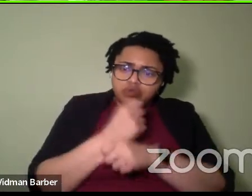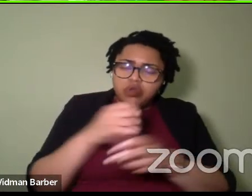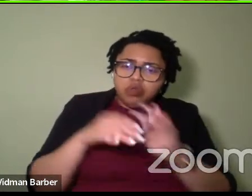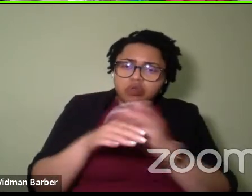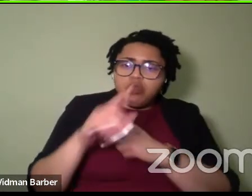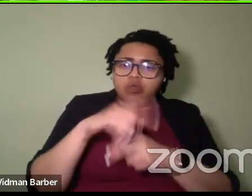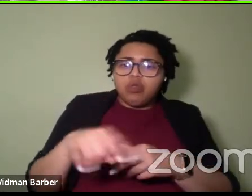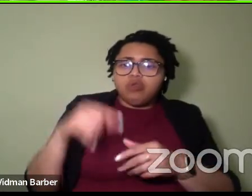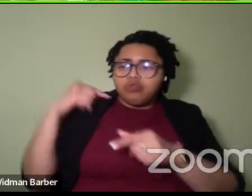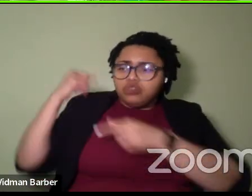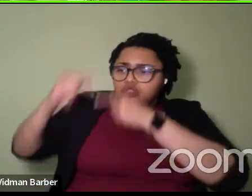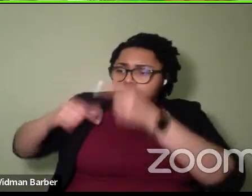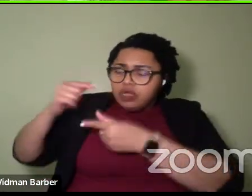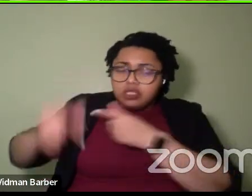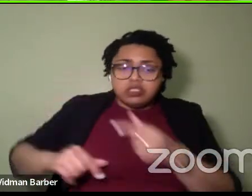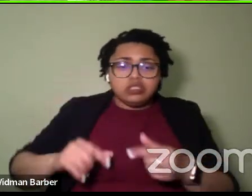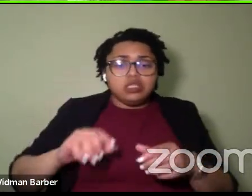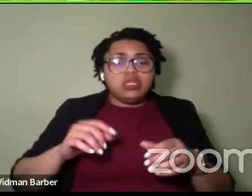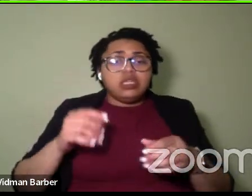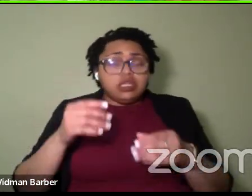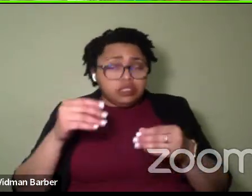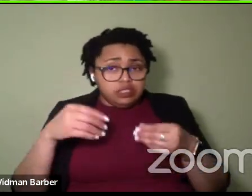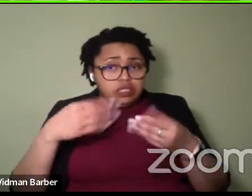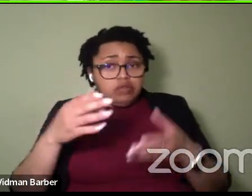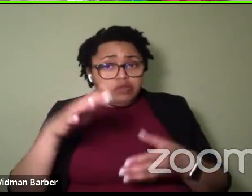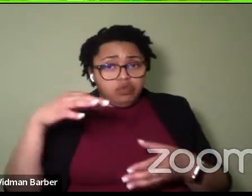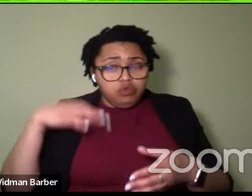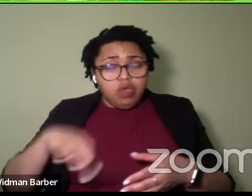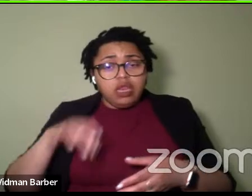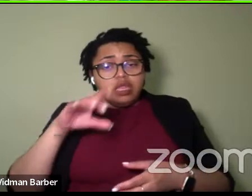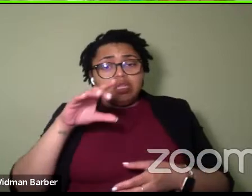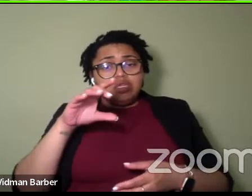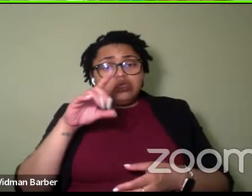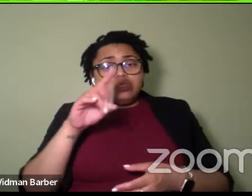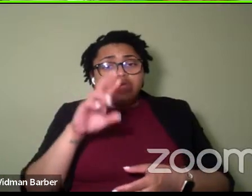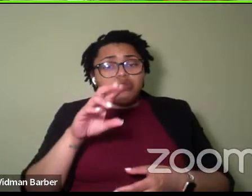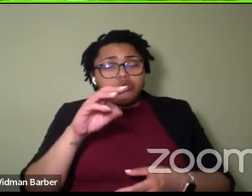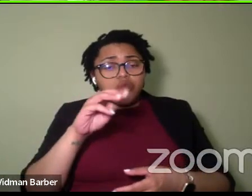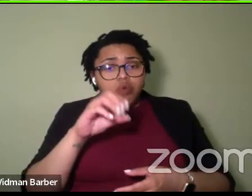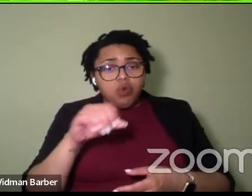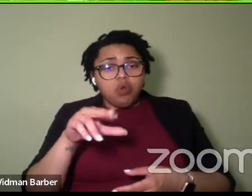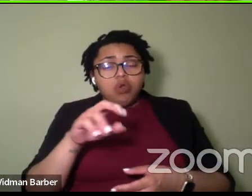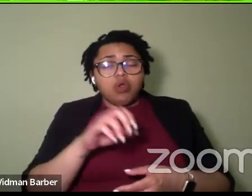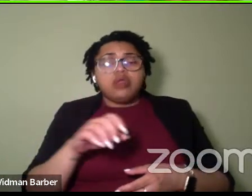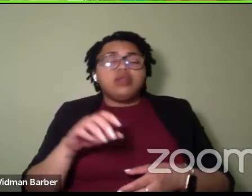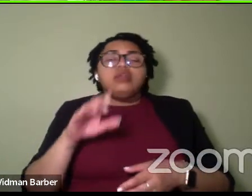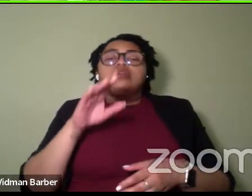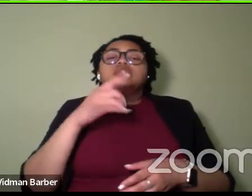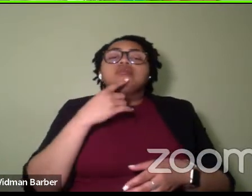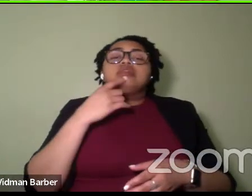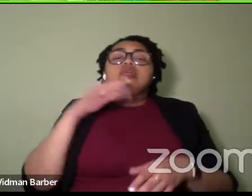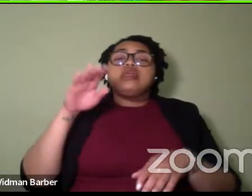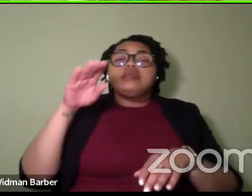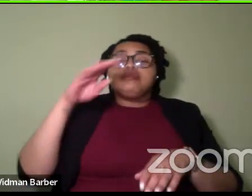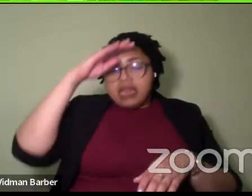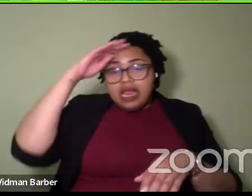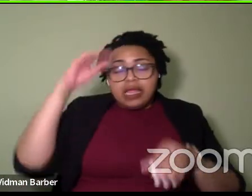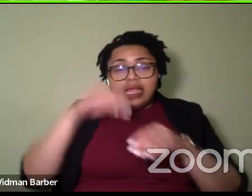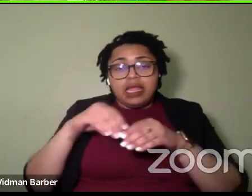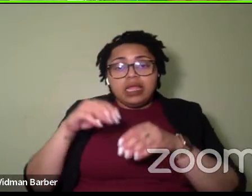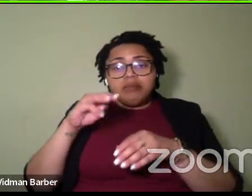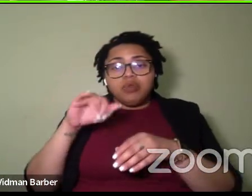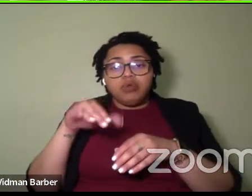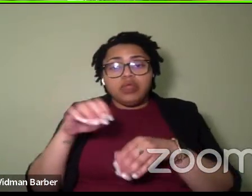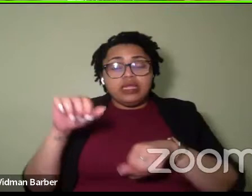the science that you're doing, like even Black and marine science, it's a science, right? Because it's elevating the Black ancestral knowledges